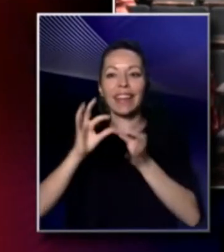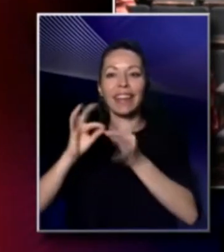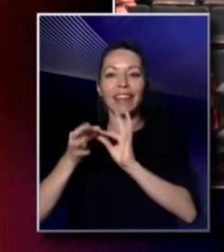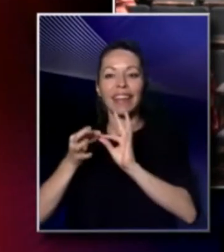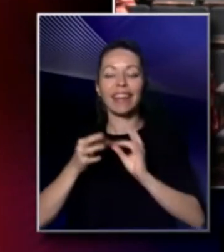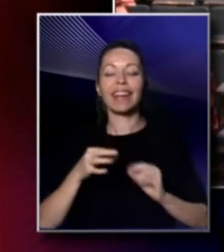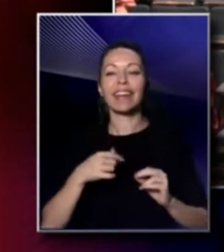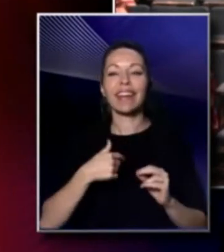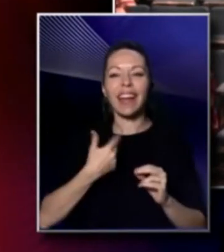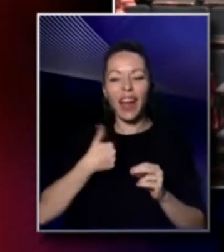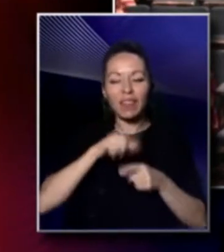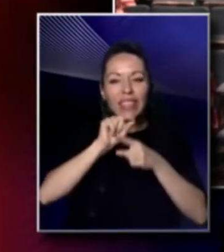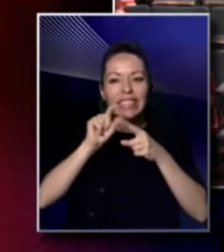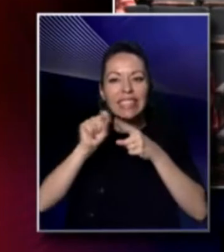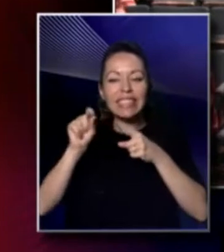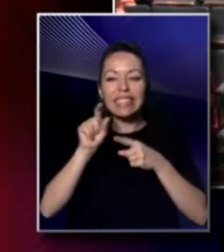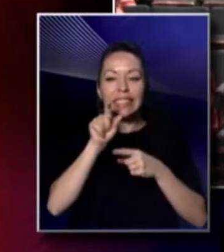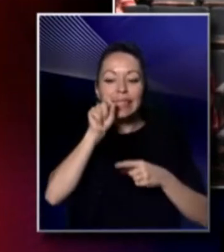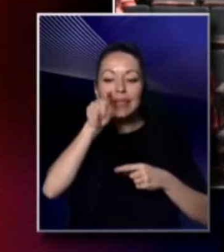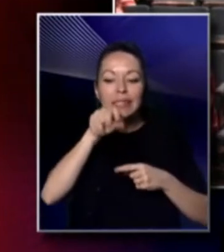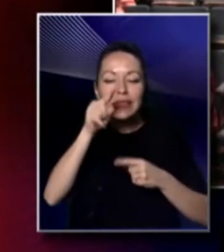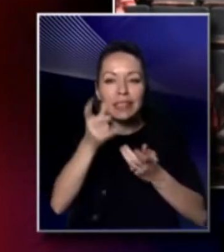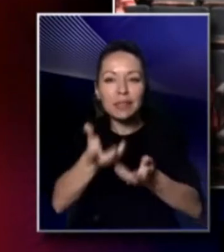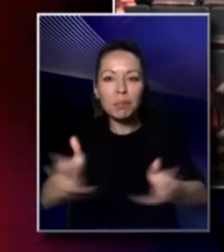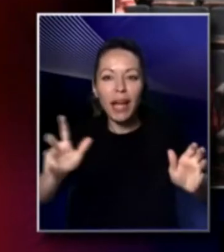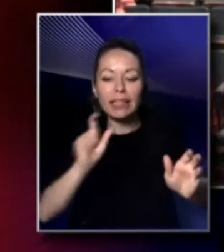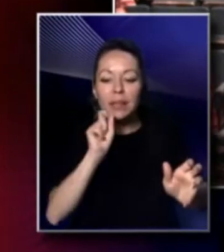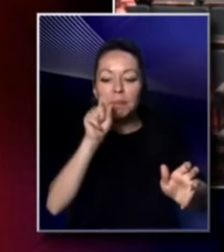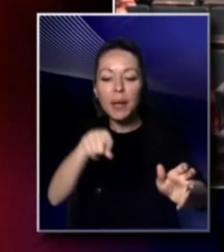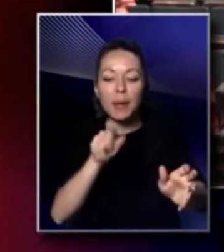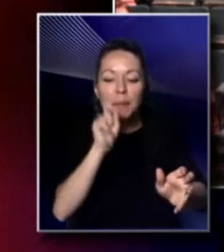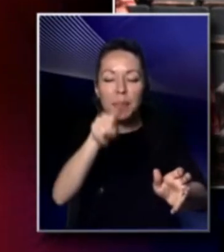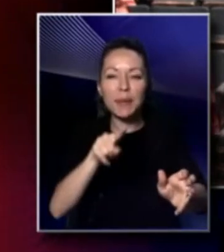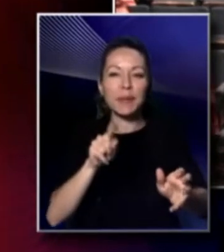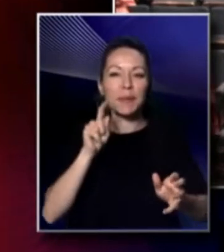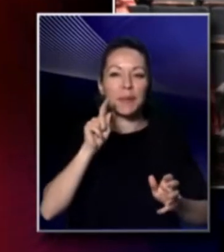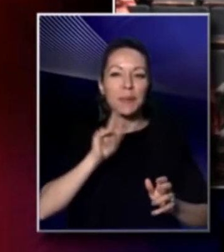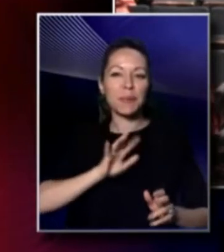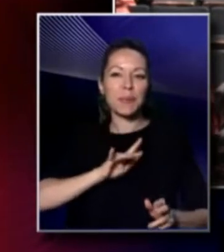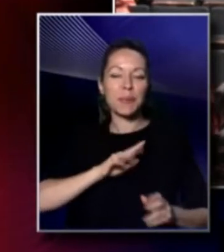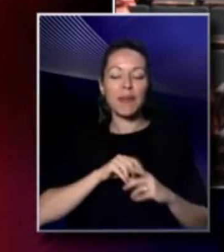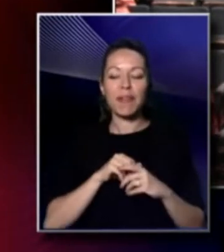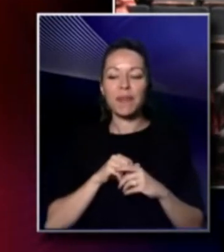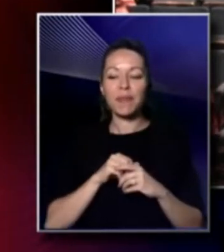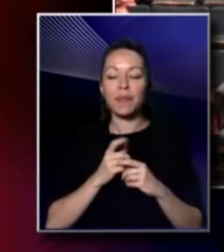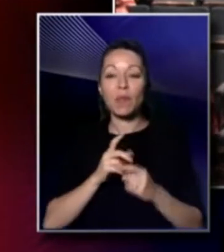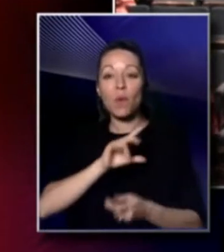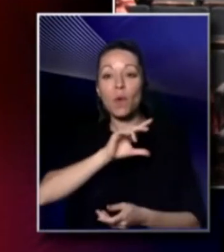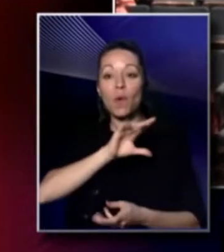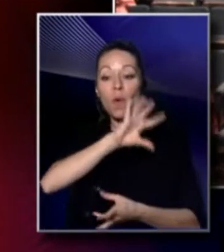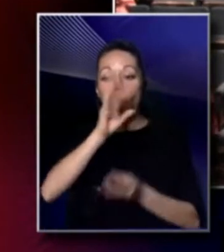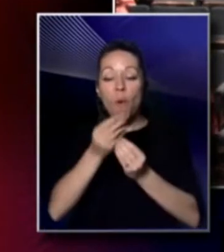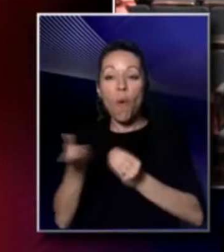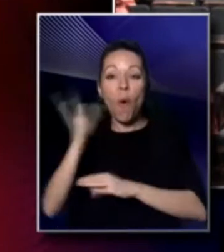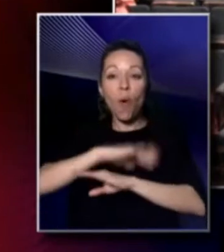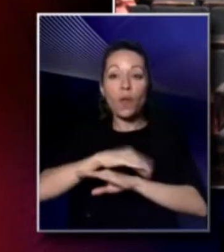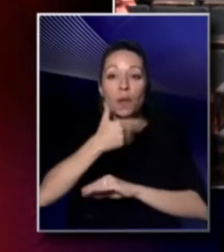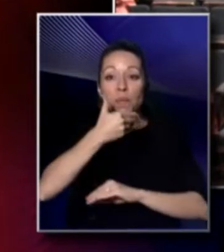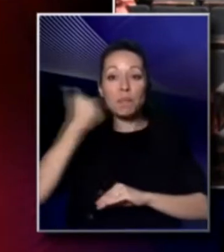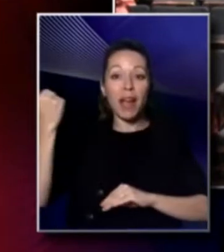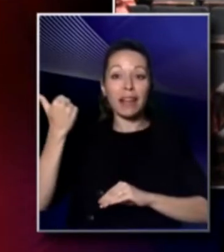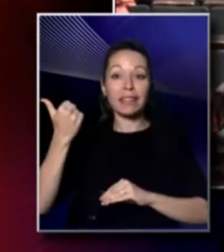seeds into the basket. The best part of the entire day was that I won an